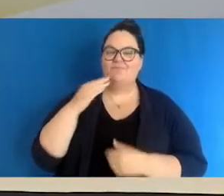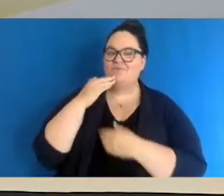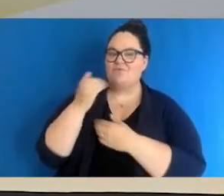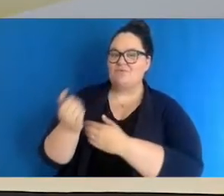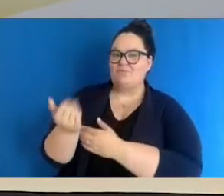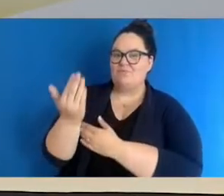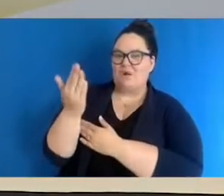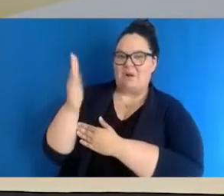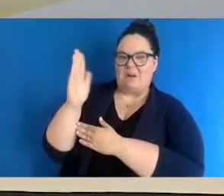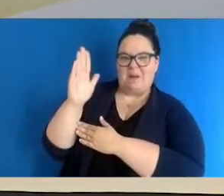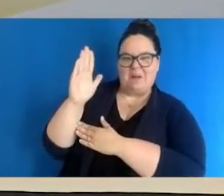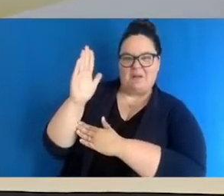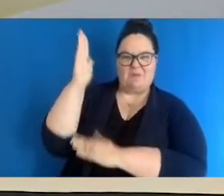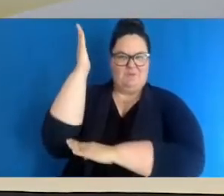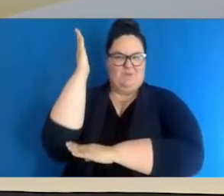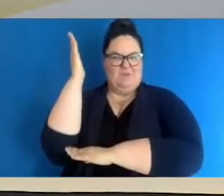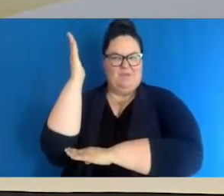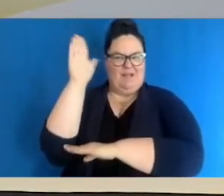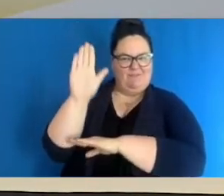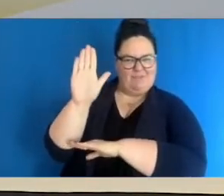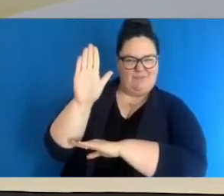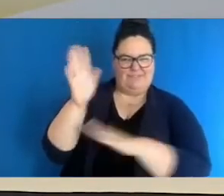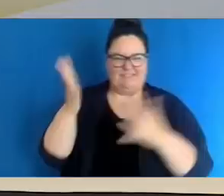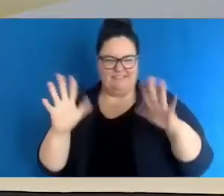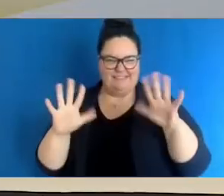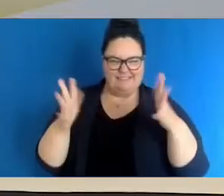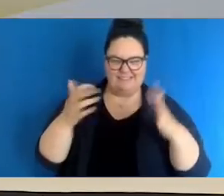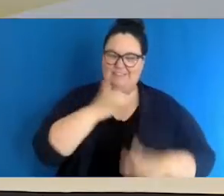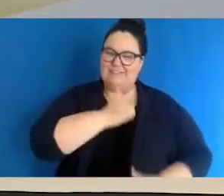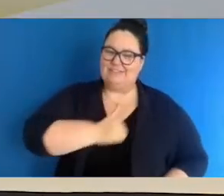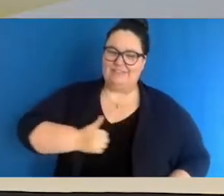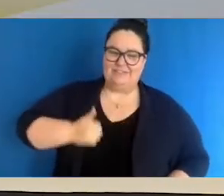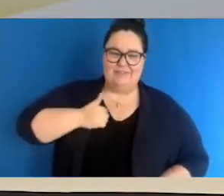might be almost afternoon. I'm sorry.